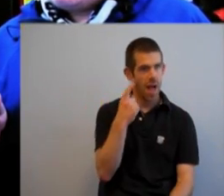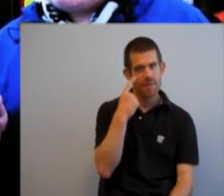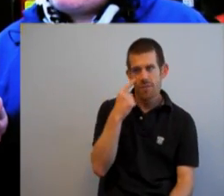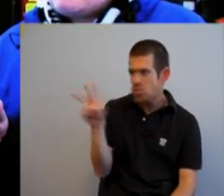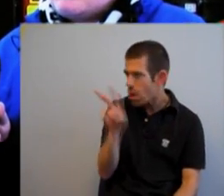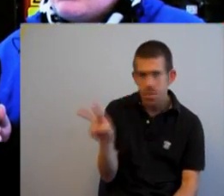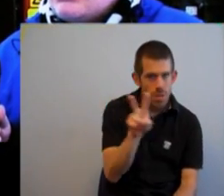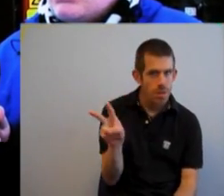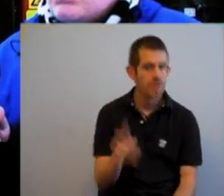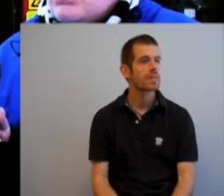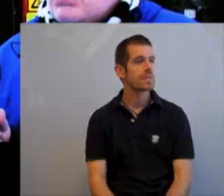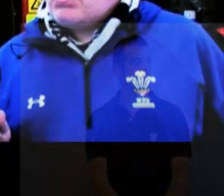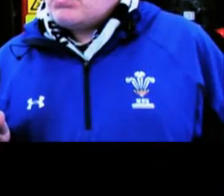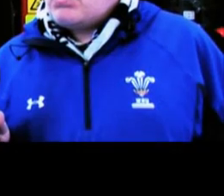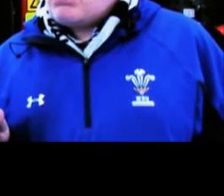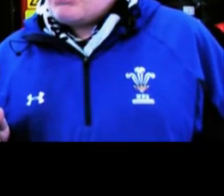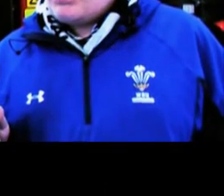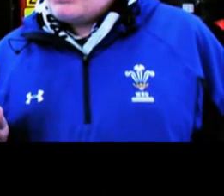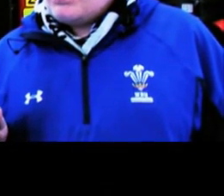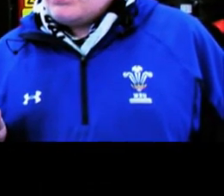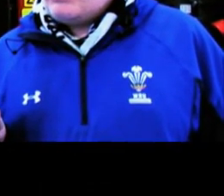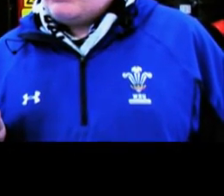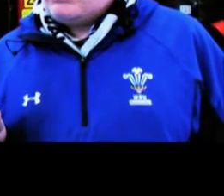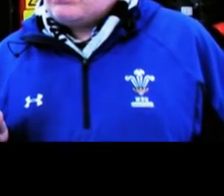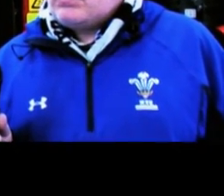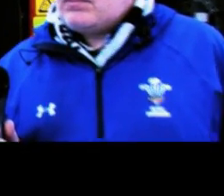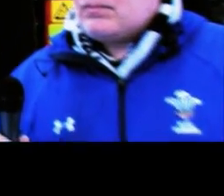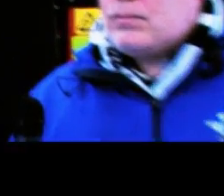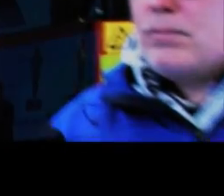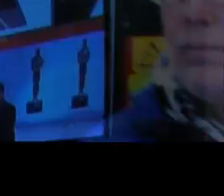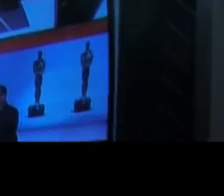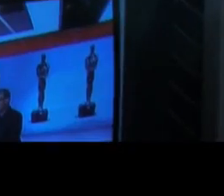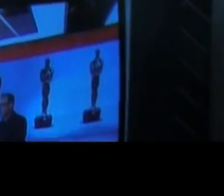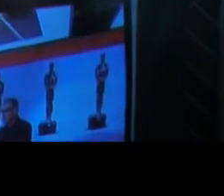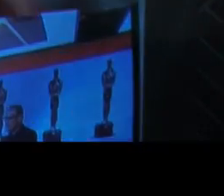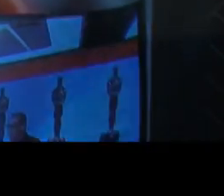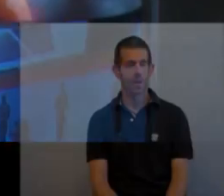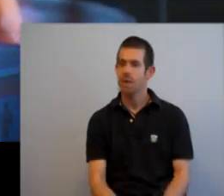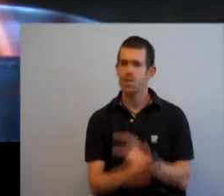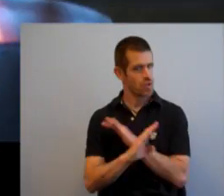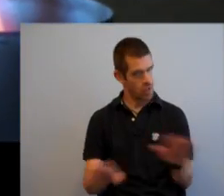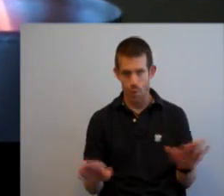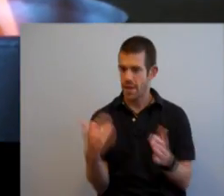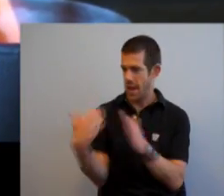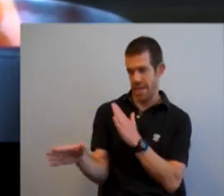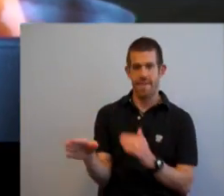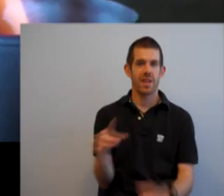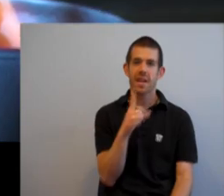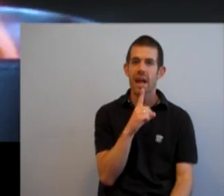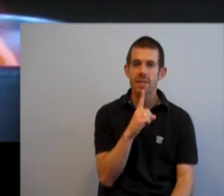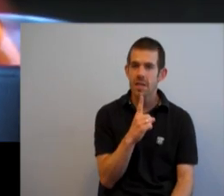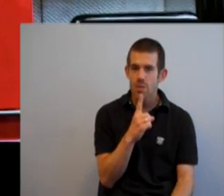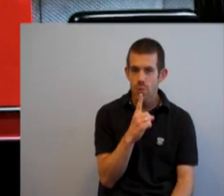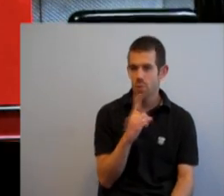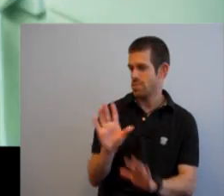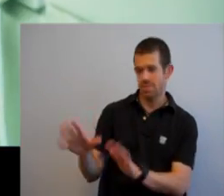vigilant. Make sure you're aware of what you're doing all the time. Think fire safe. Don't leave candles unattended. Make